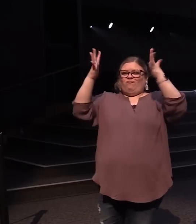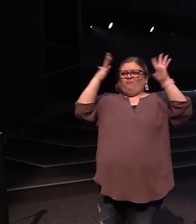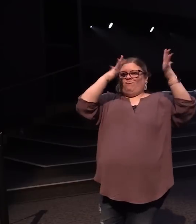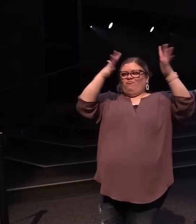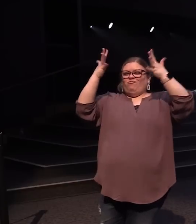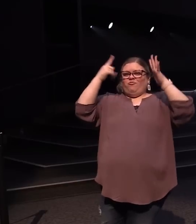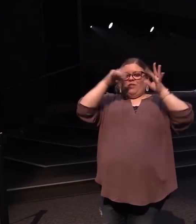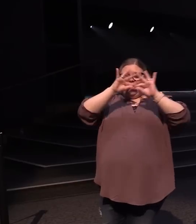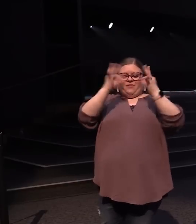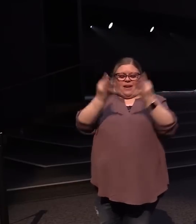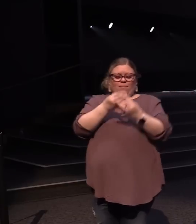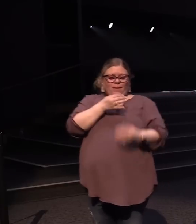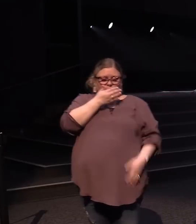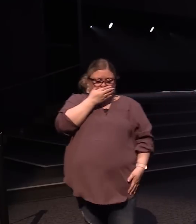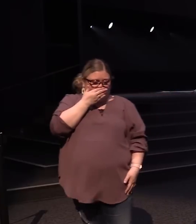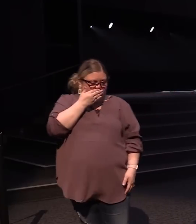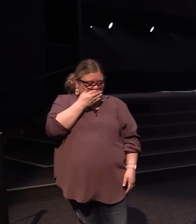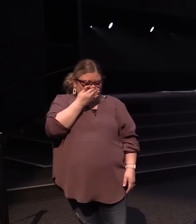again?